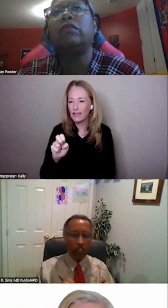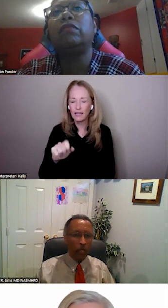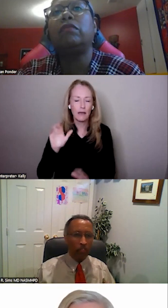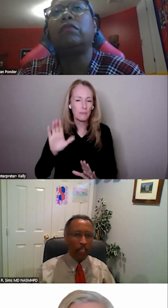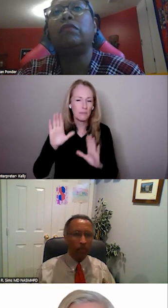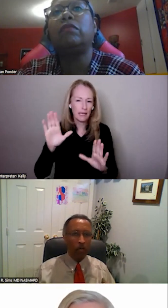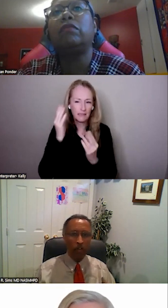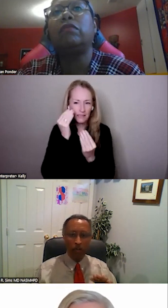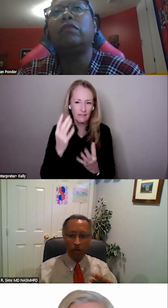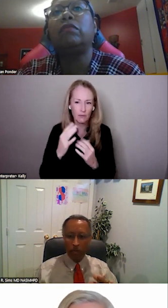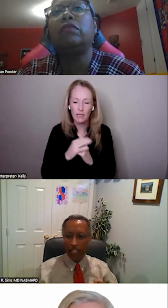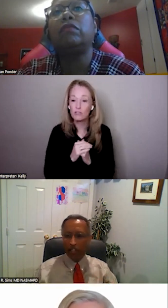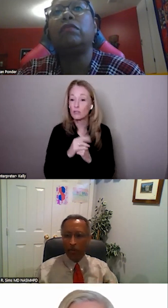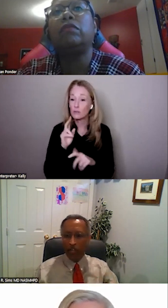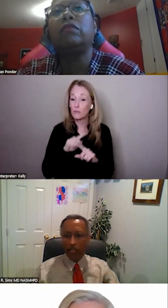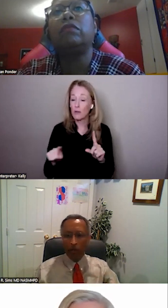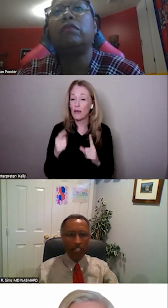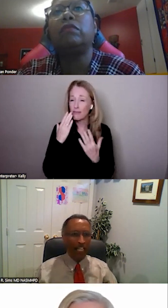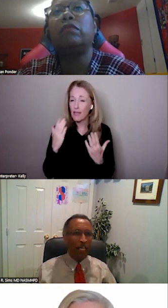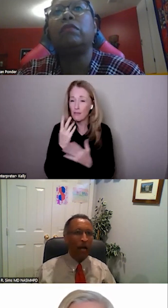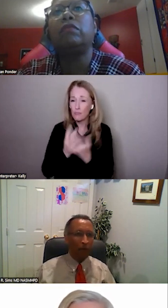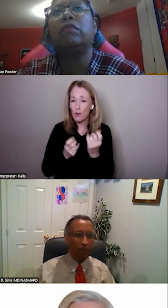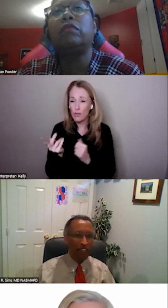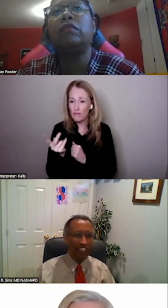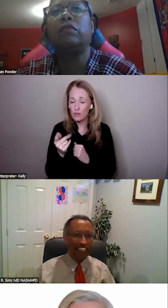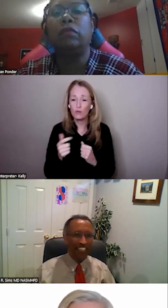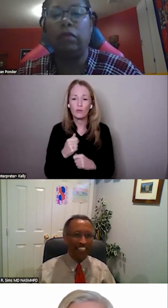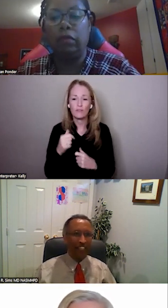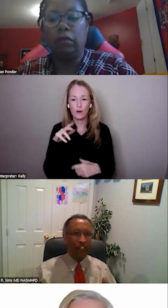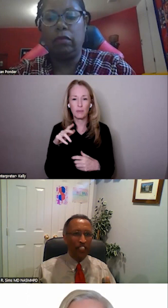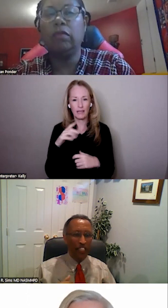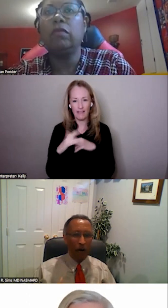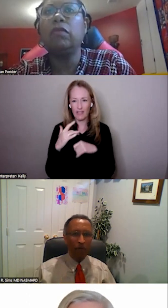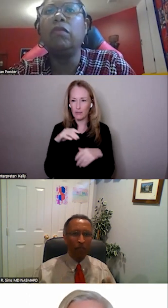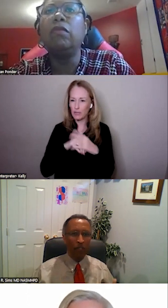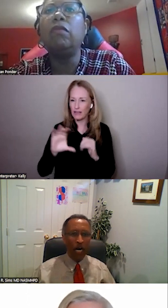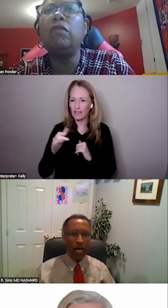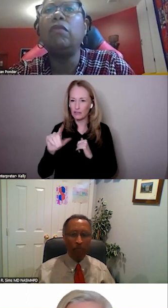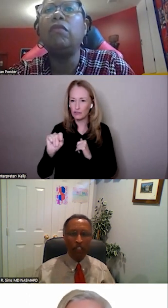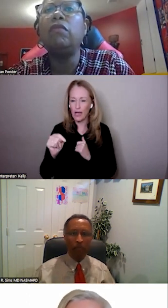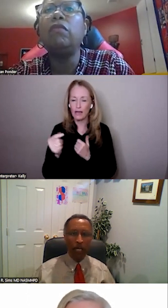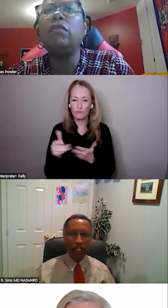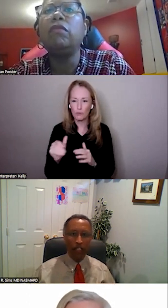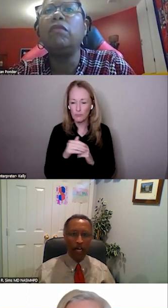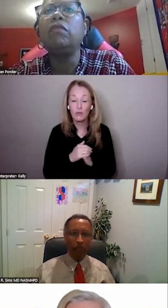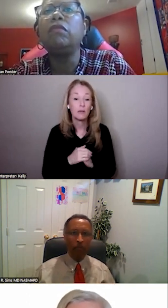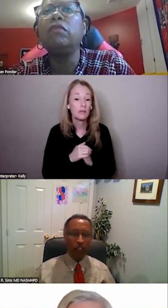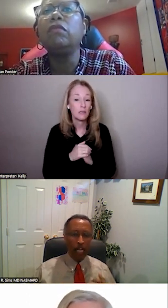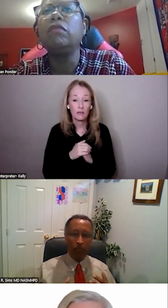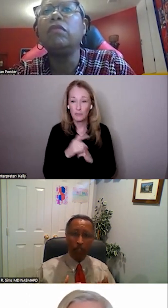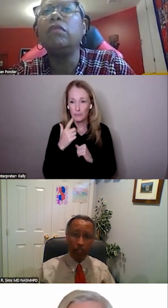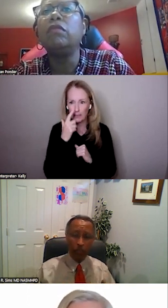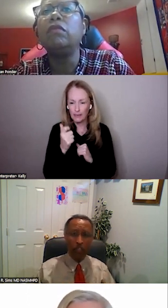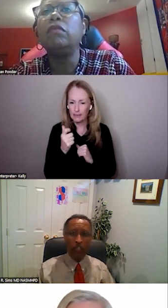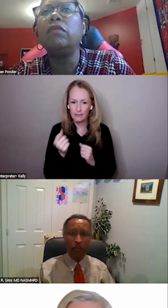But I also want to thank you both for being so available in the chat room, because as you can tell from the comments that were made in the chat room, there was a